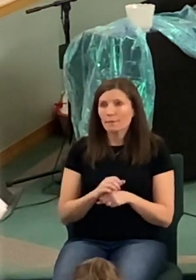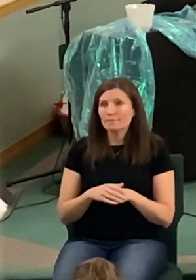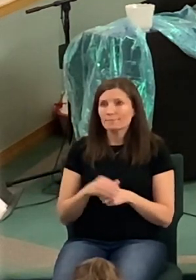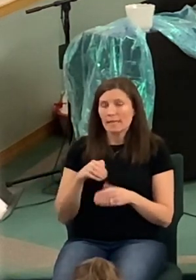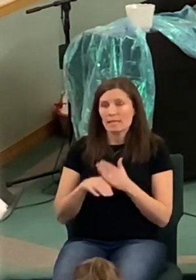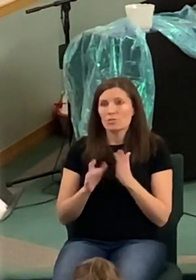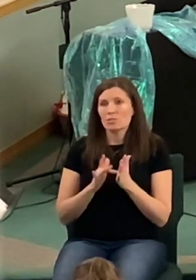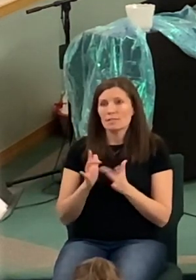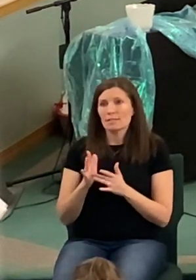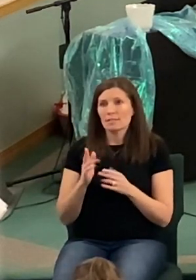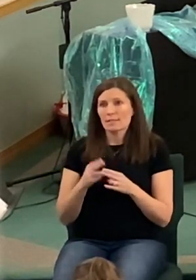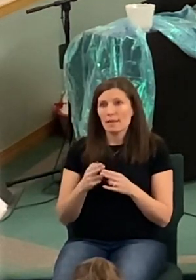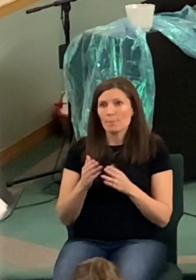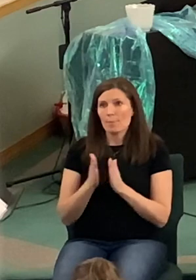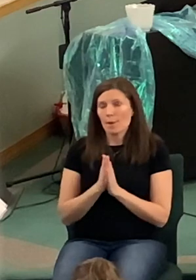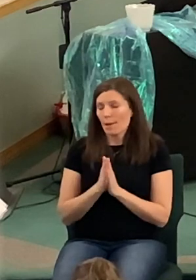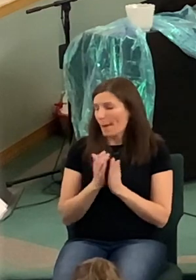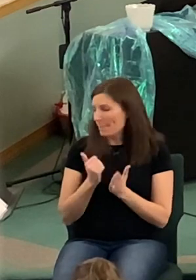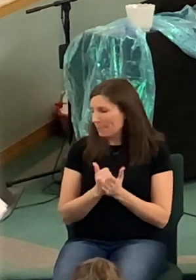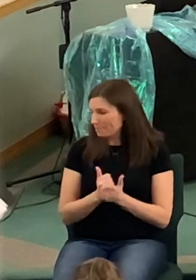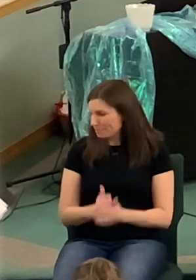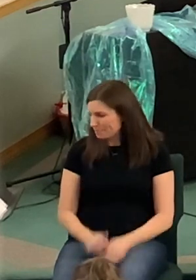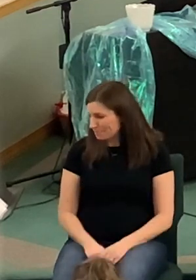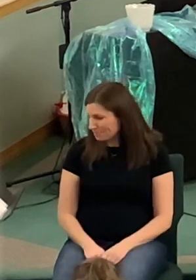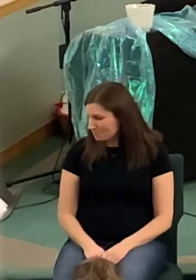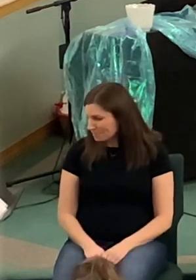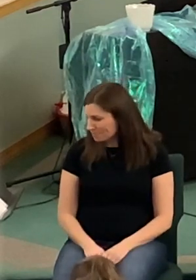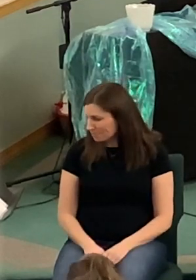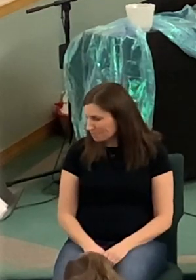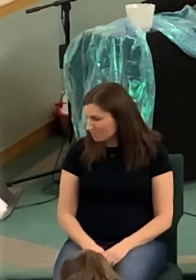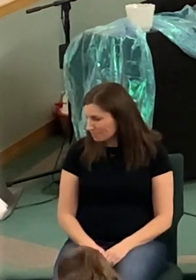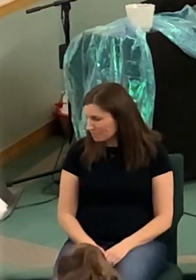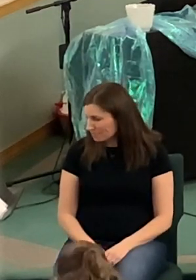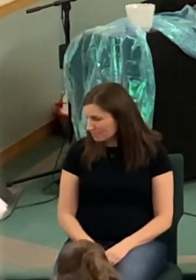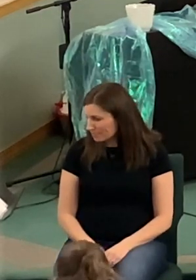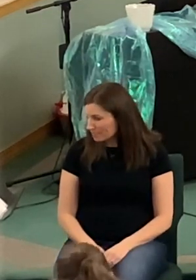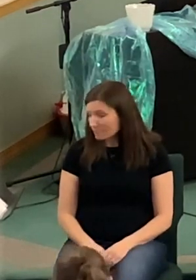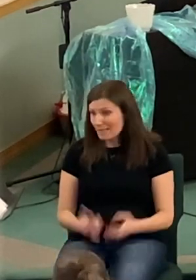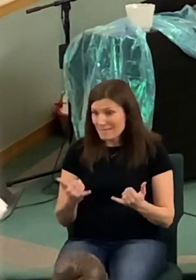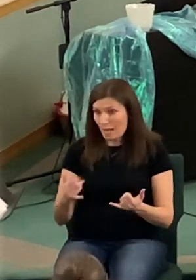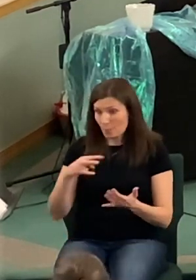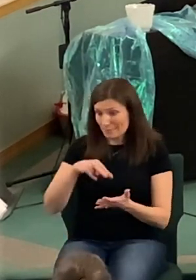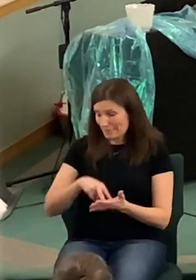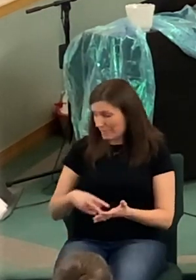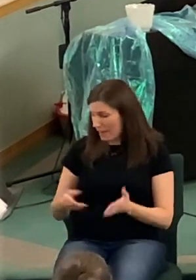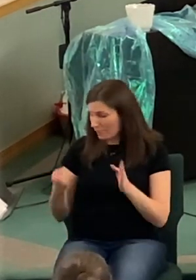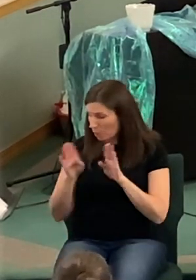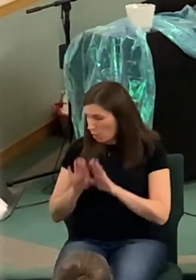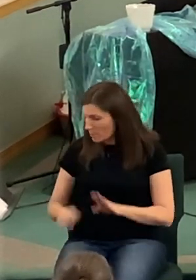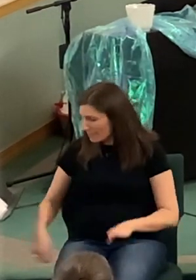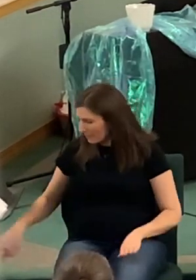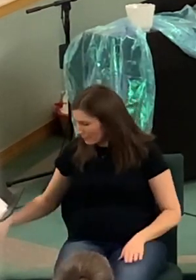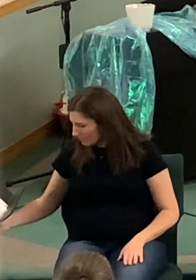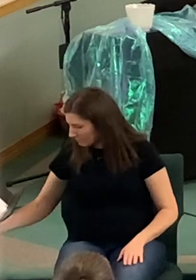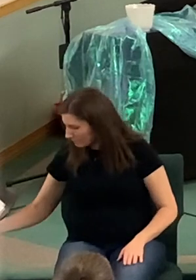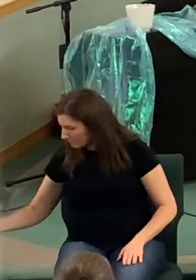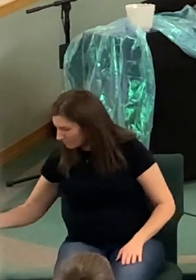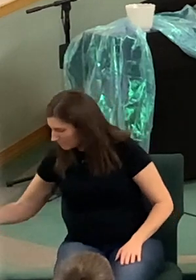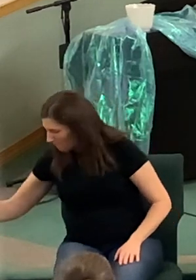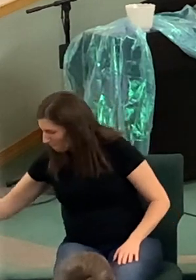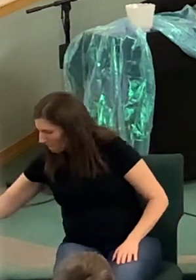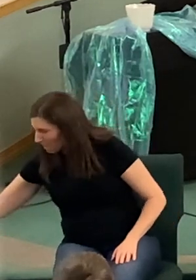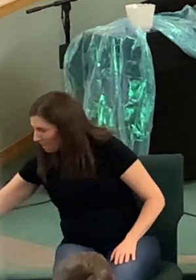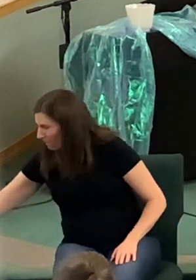In Jesus' name we pray. Amen. So I'll invite you to stand for the benediction if you are able